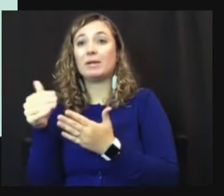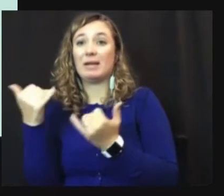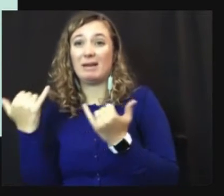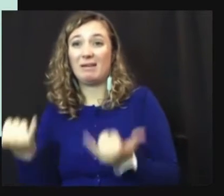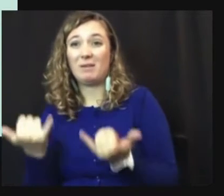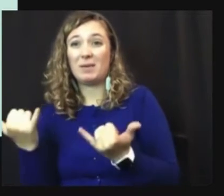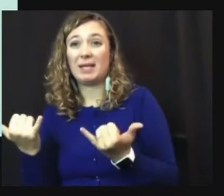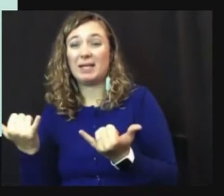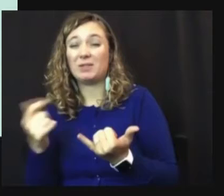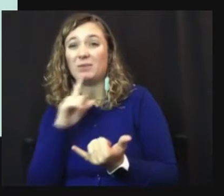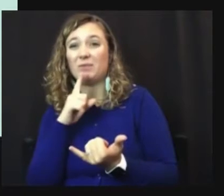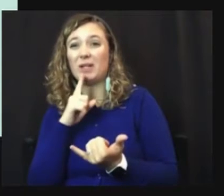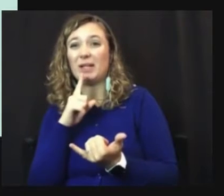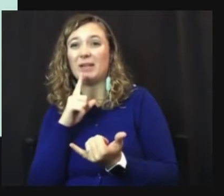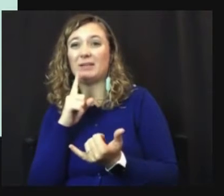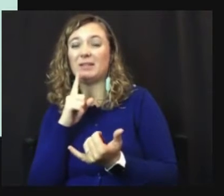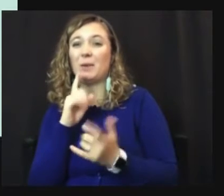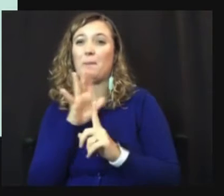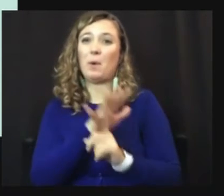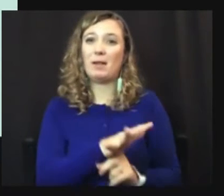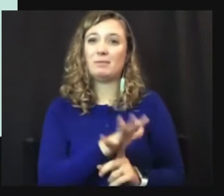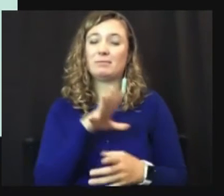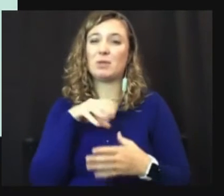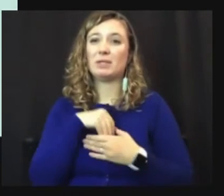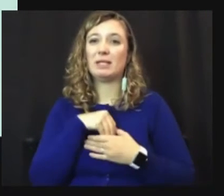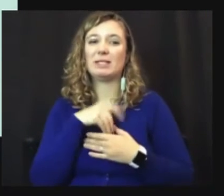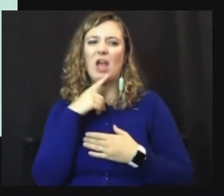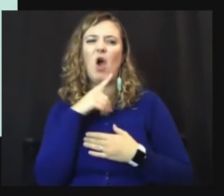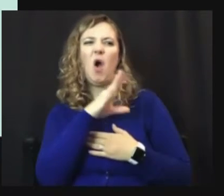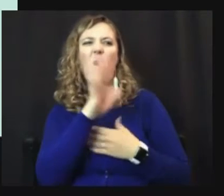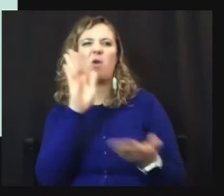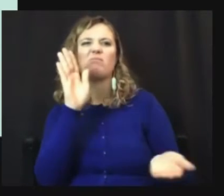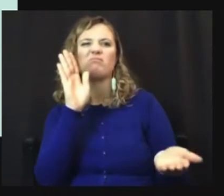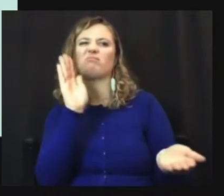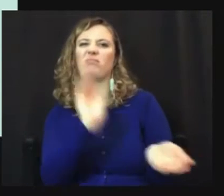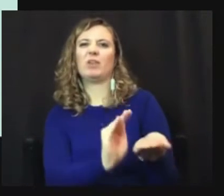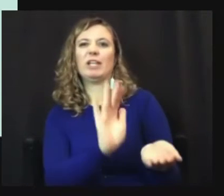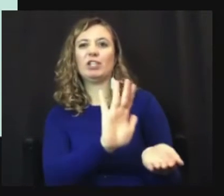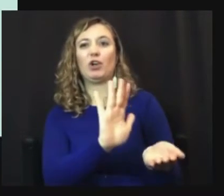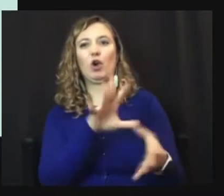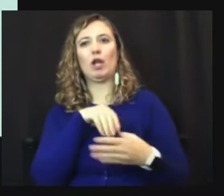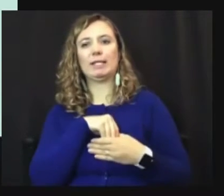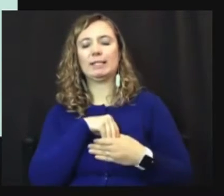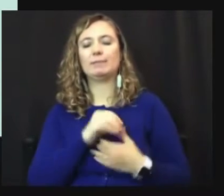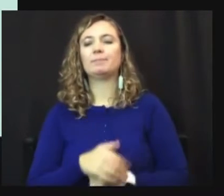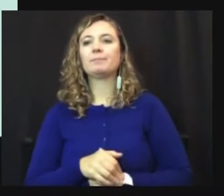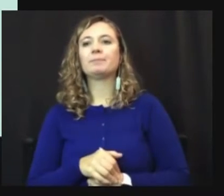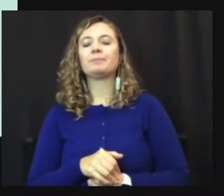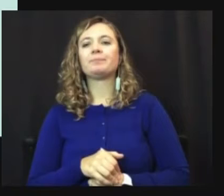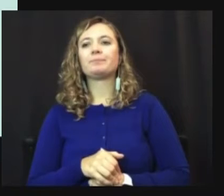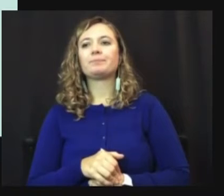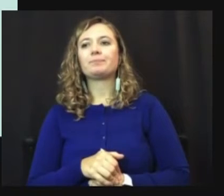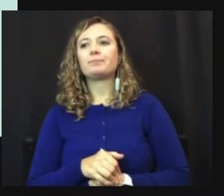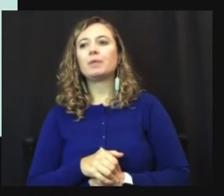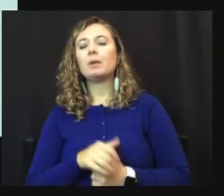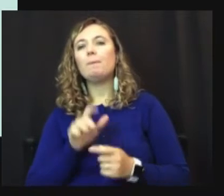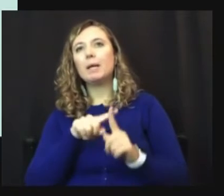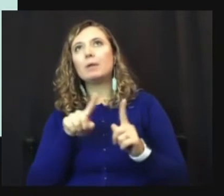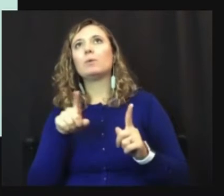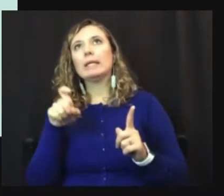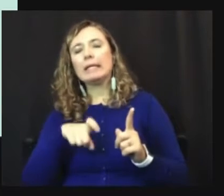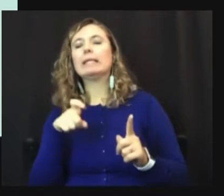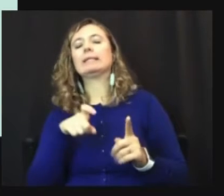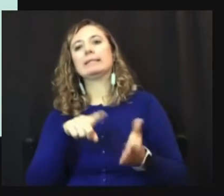autistic. And it's really sad because I do think that self-injurious stimming needs to be looked at and talked about